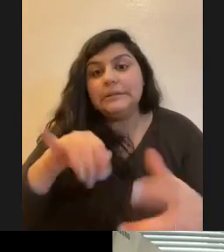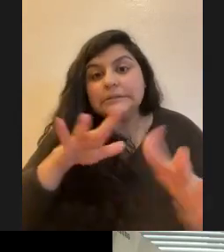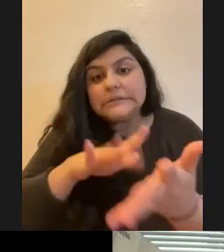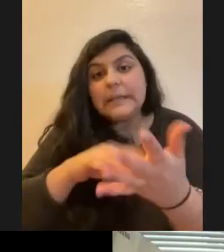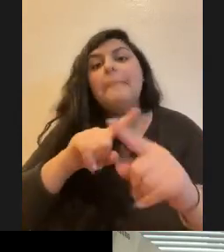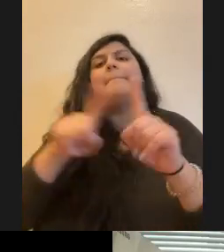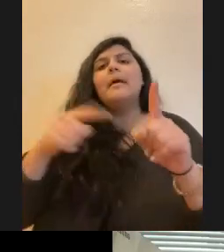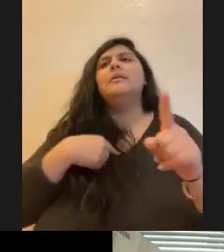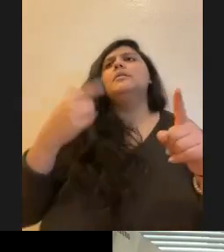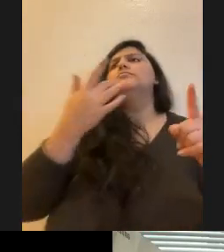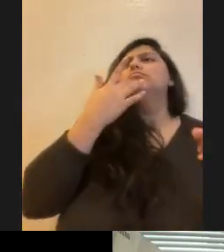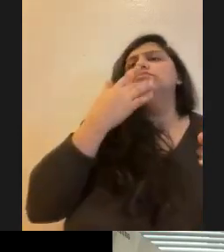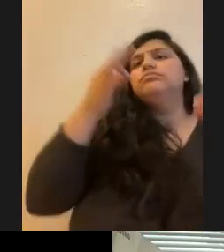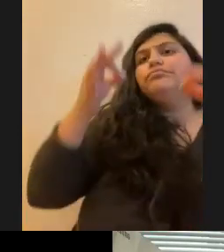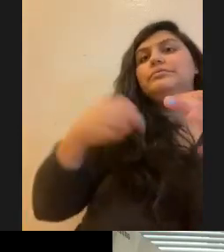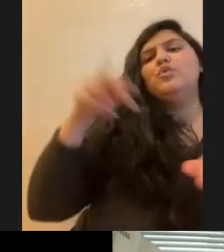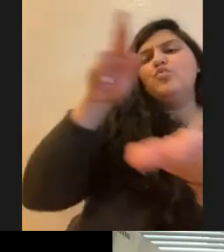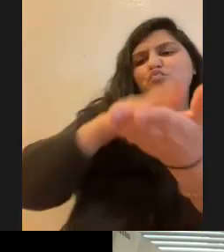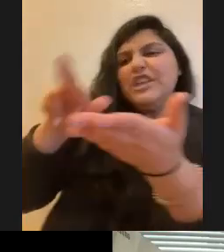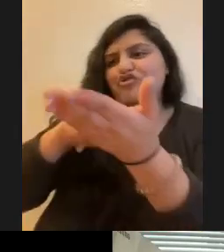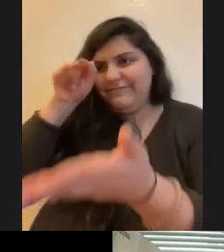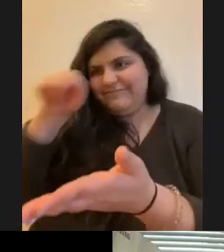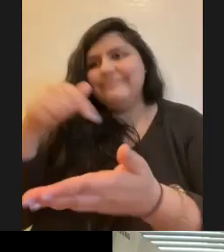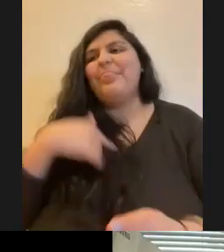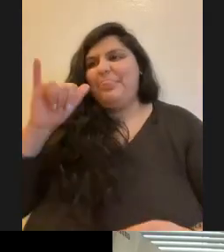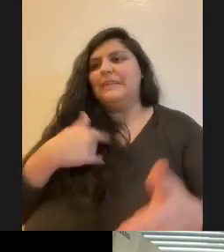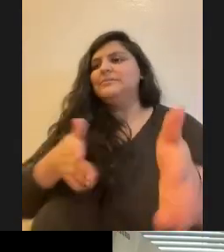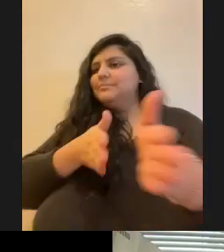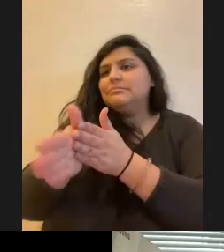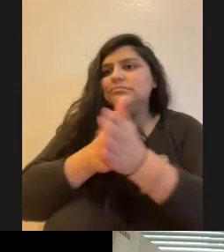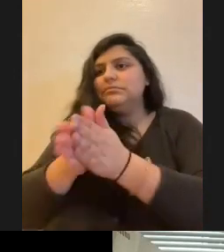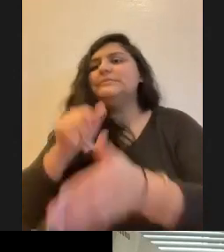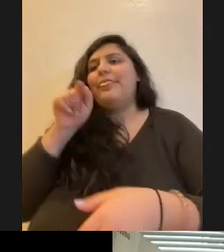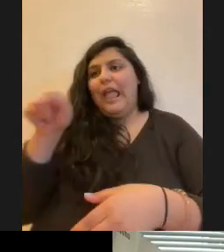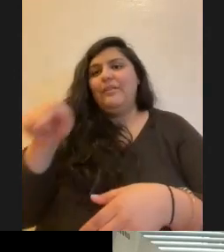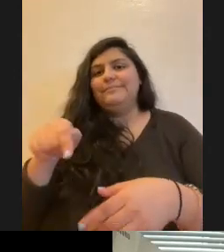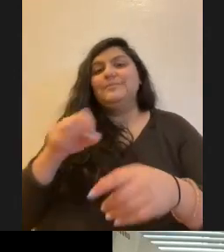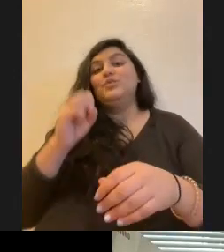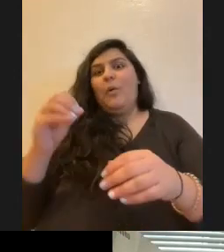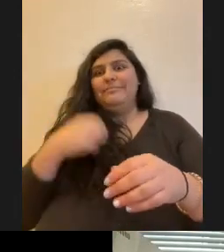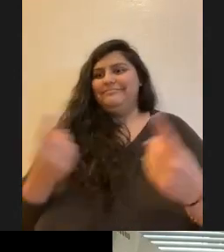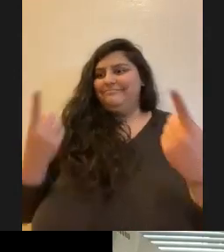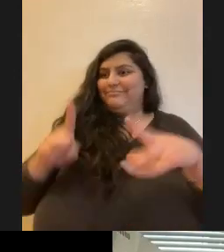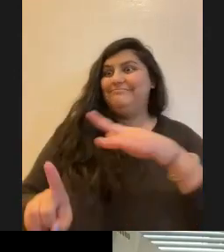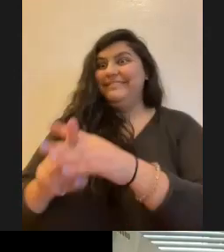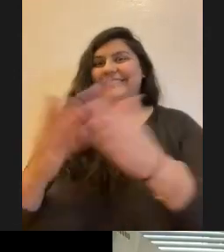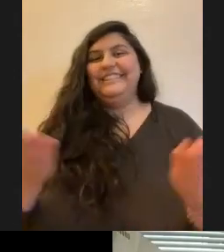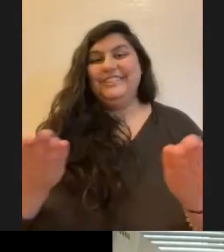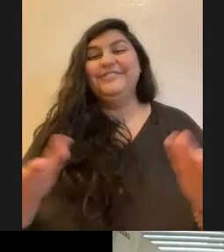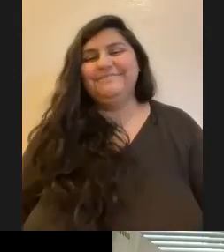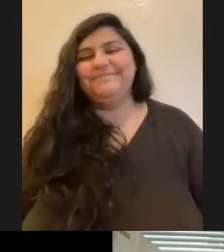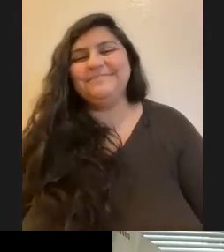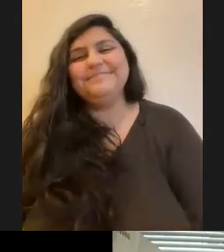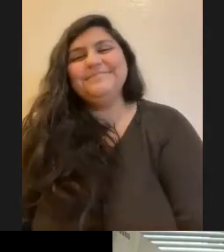research is really what I was passionate about. And then I kind of stumbled my way here. Awesome. Sounds